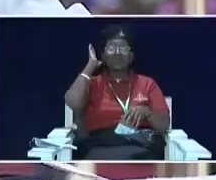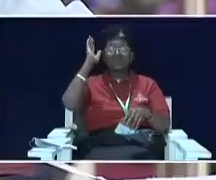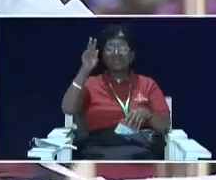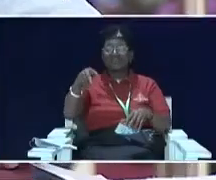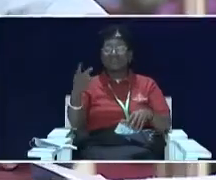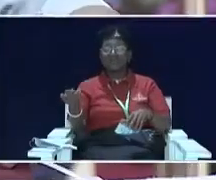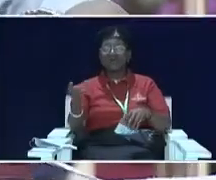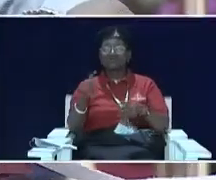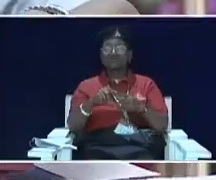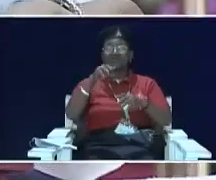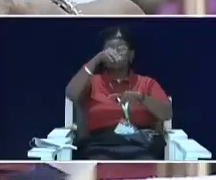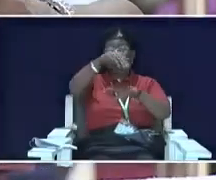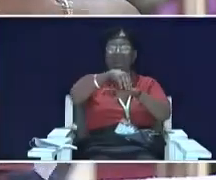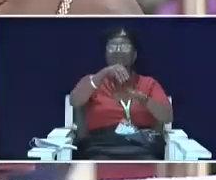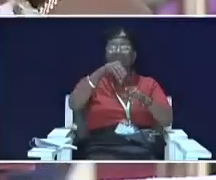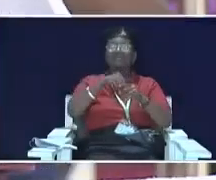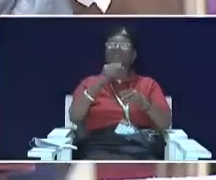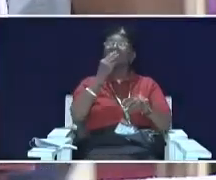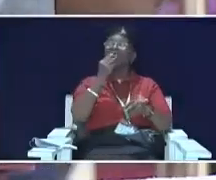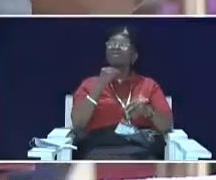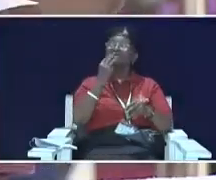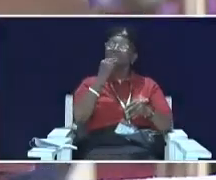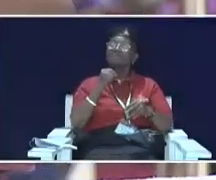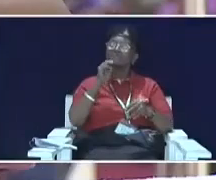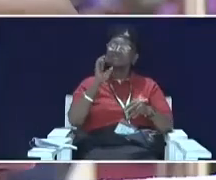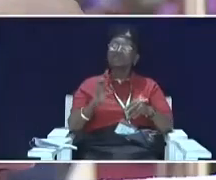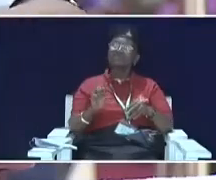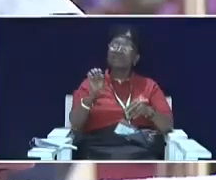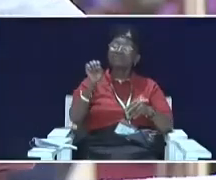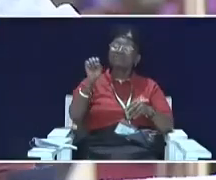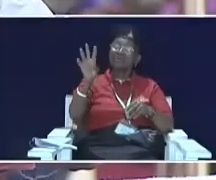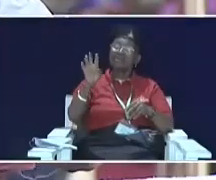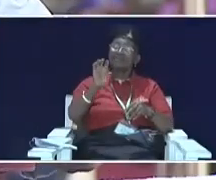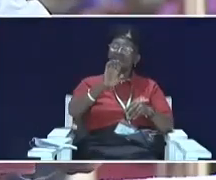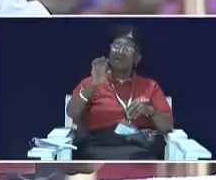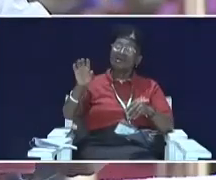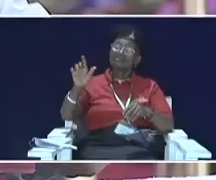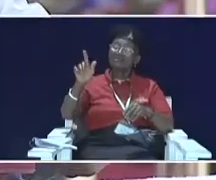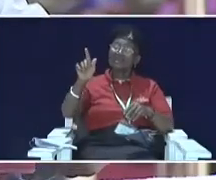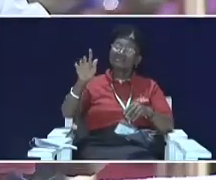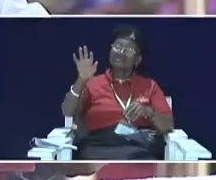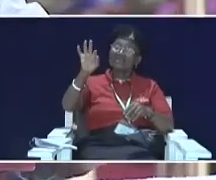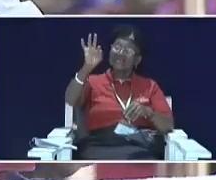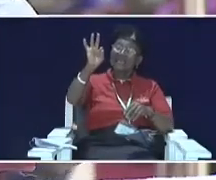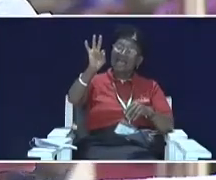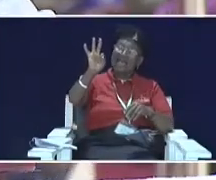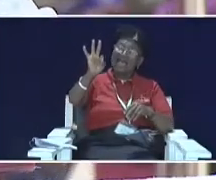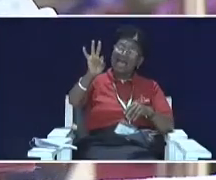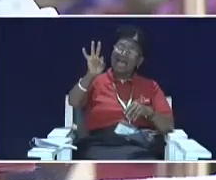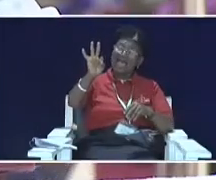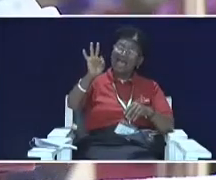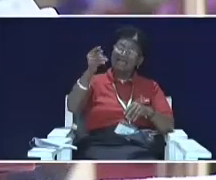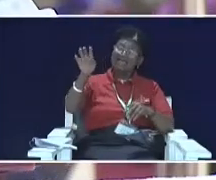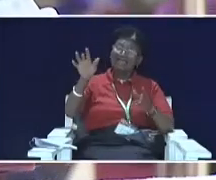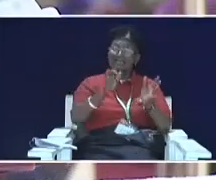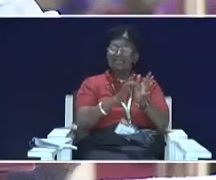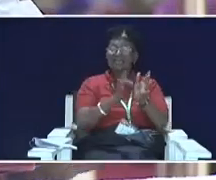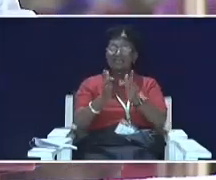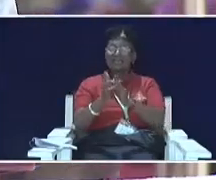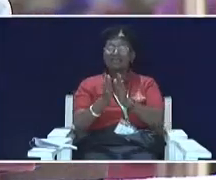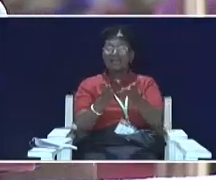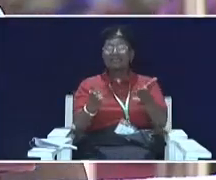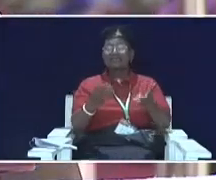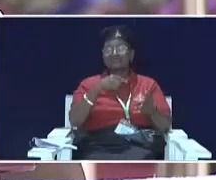In Hebrews chapter 12, verse 29, Hebrews 12, verse 29, the Bible says,